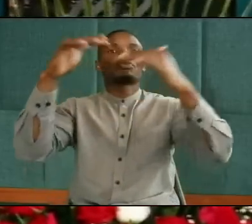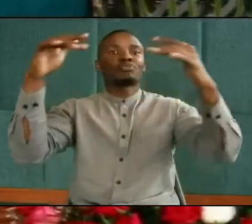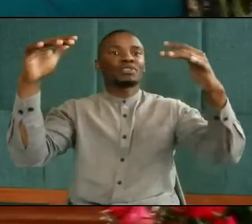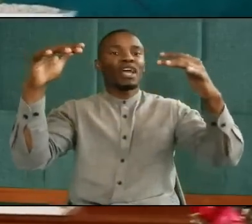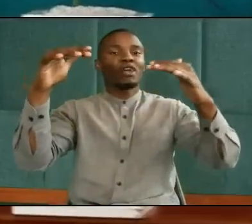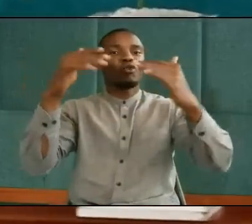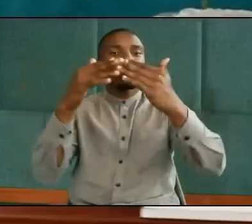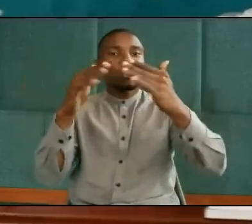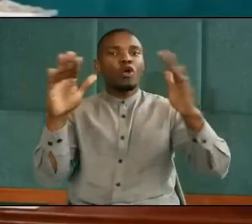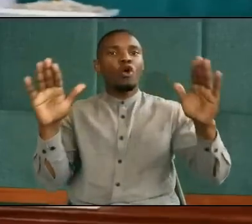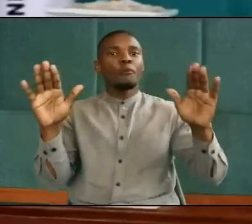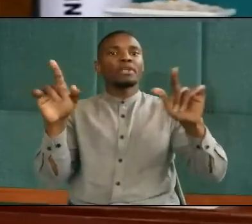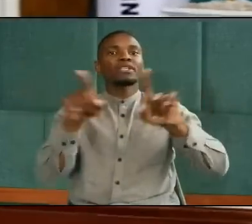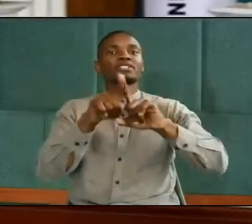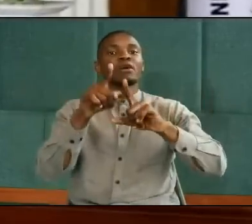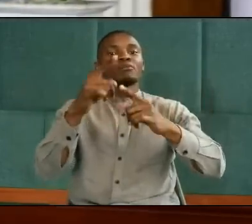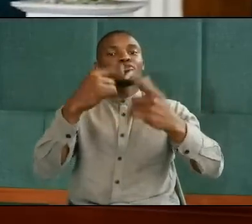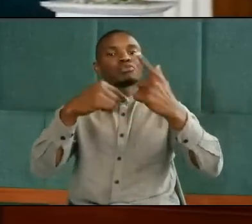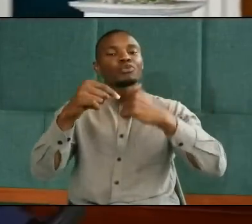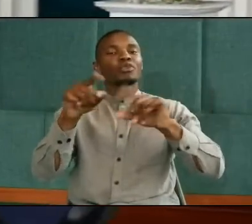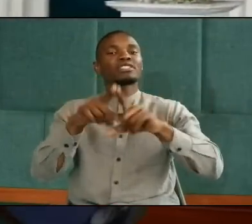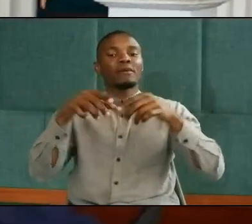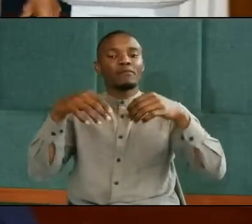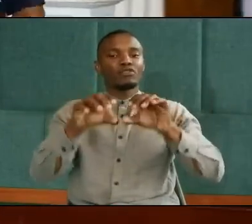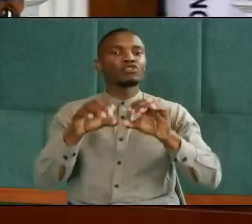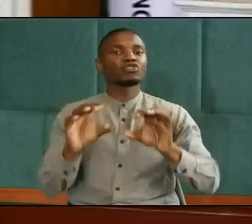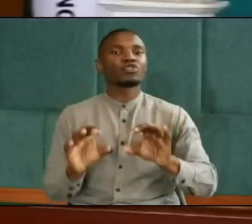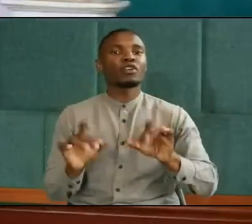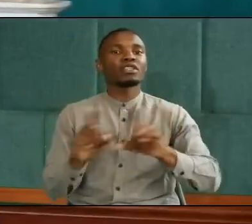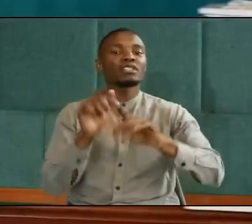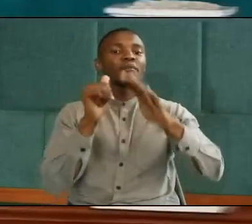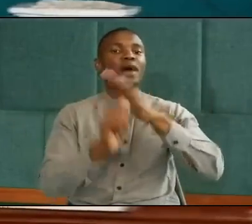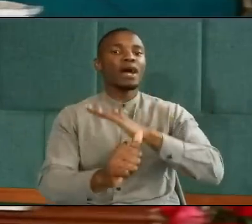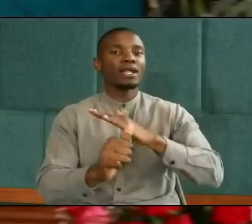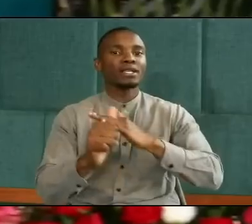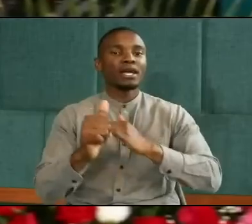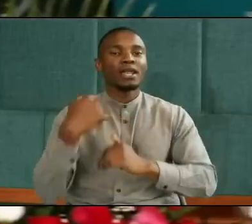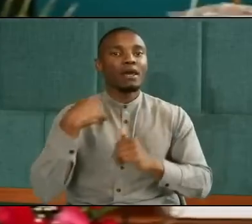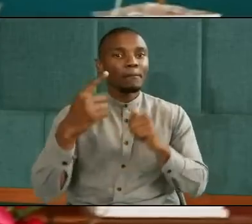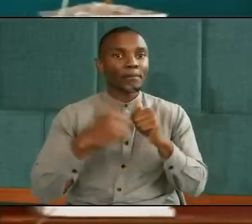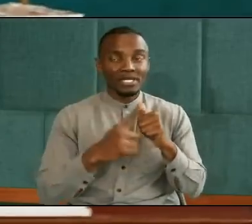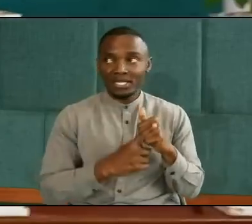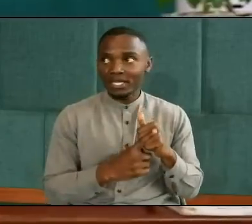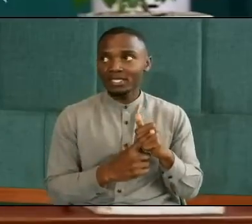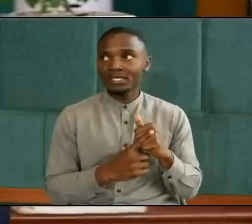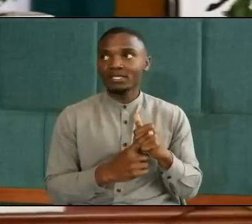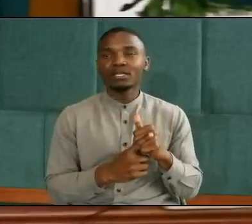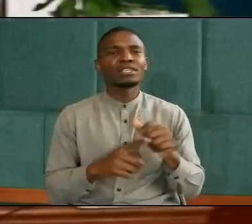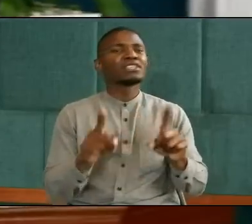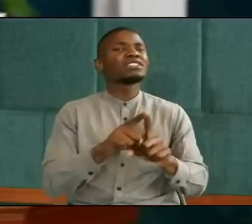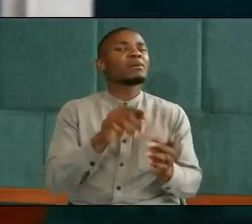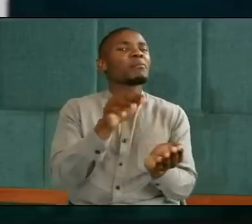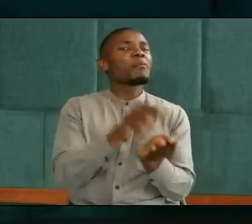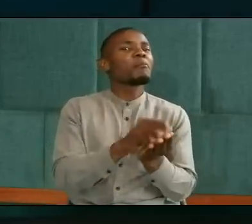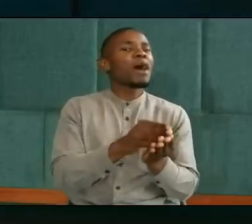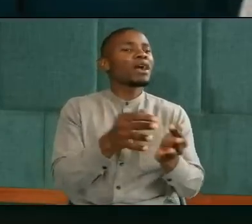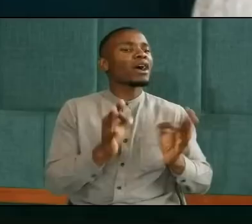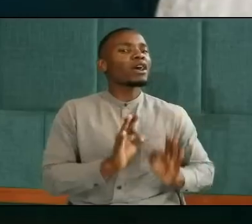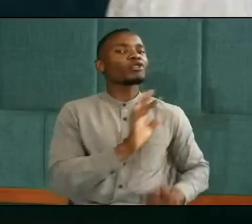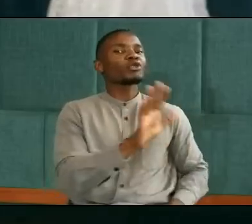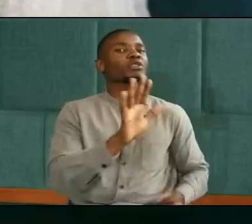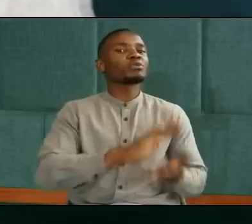and recede like a scroll. It is under this sixth seal that your bank account is empty